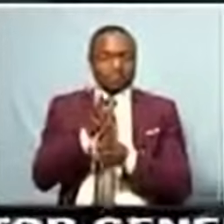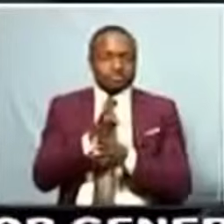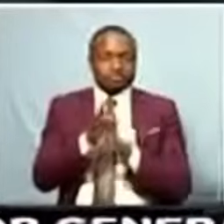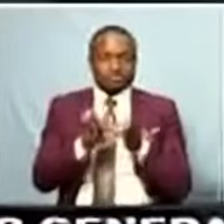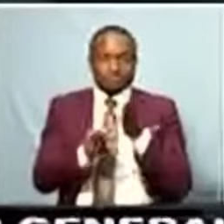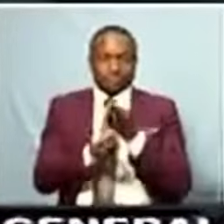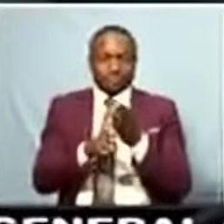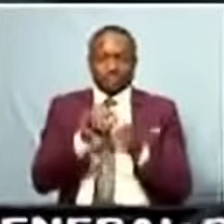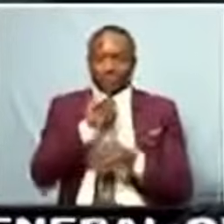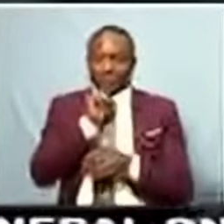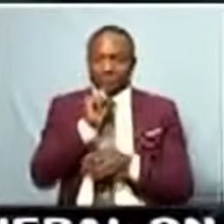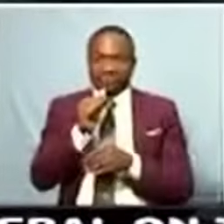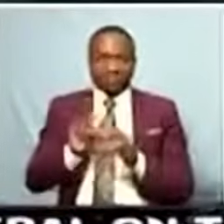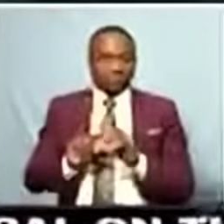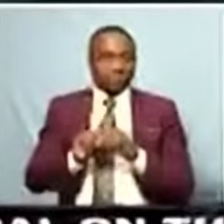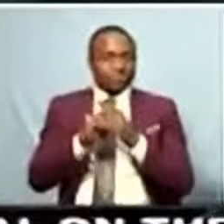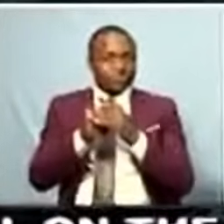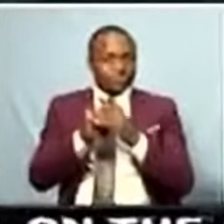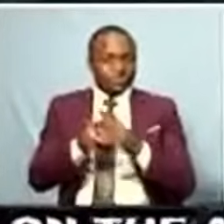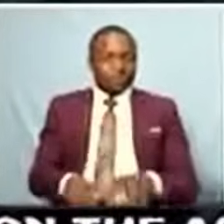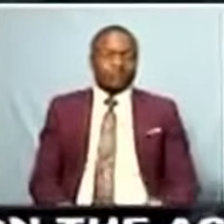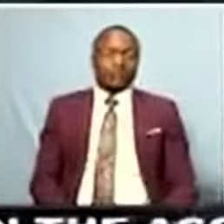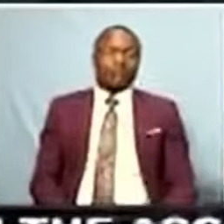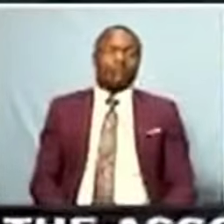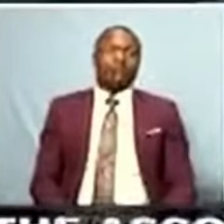yet commenced?